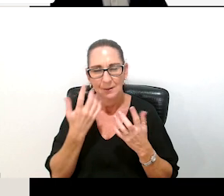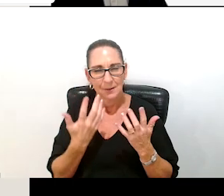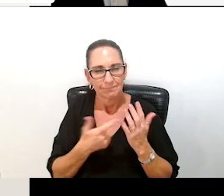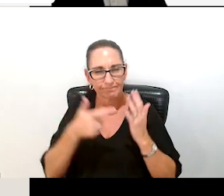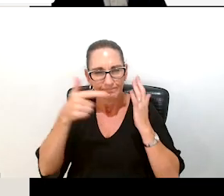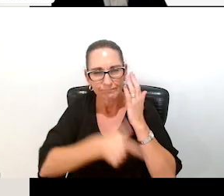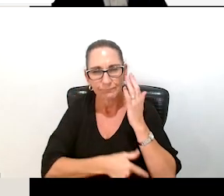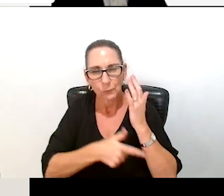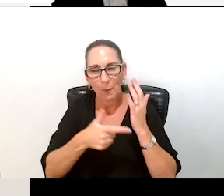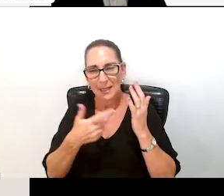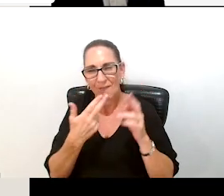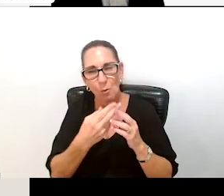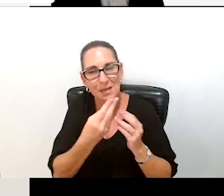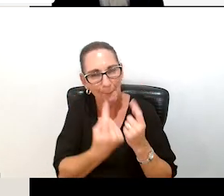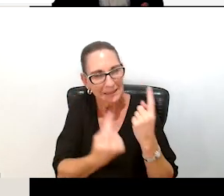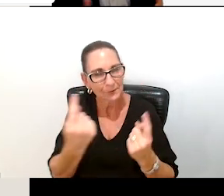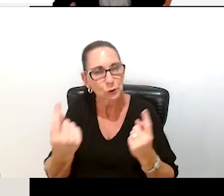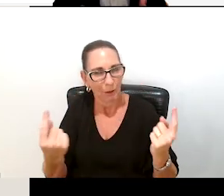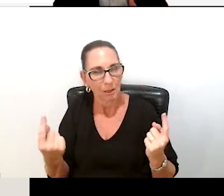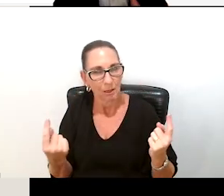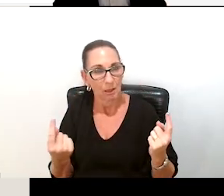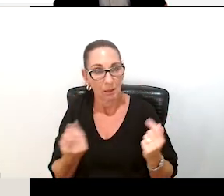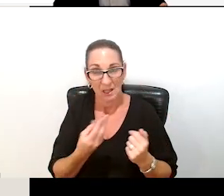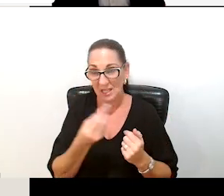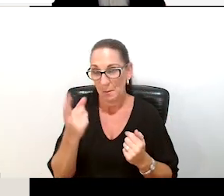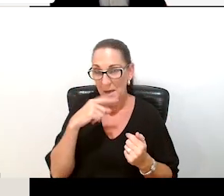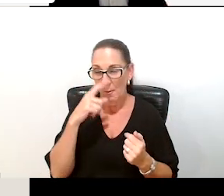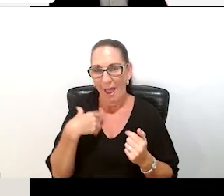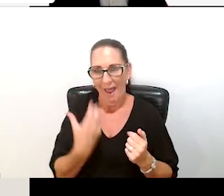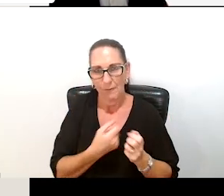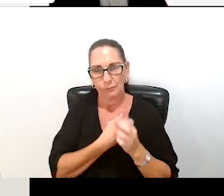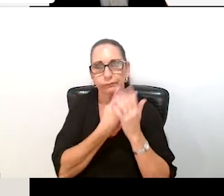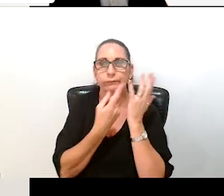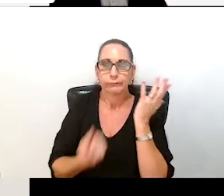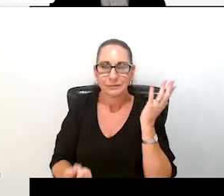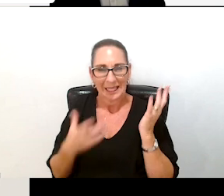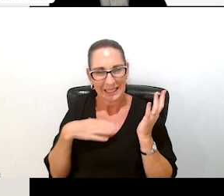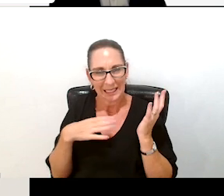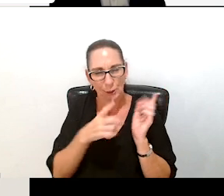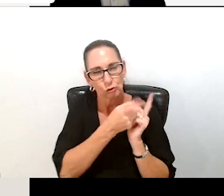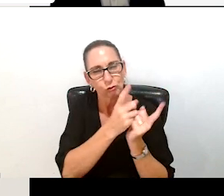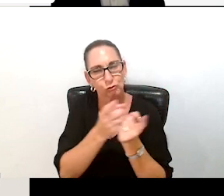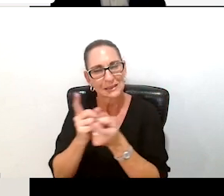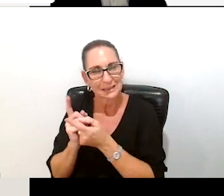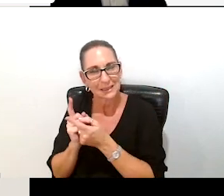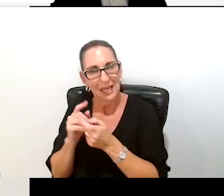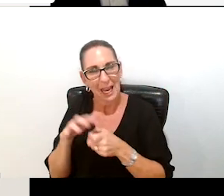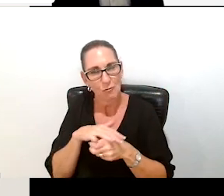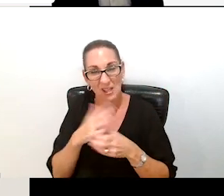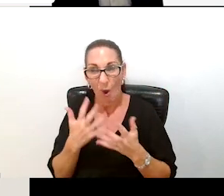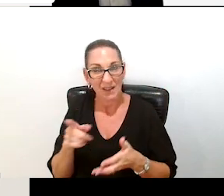some individuals. People who have lots of different needs in different areas are often the people who miss out